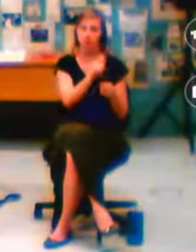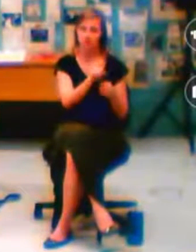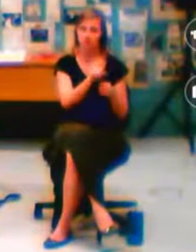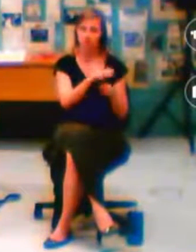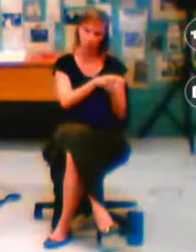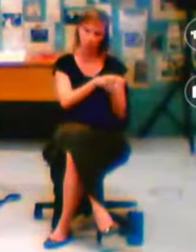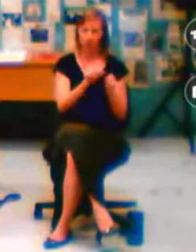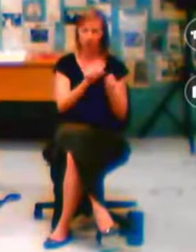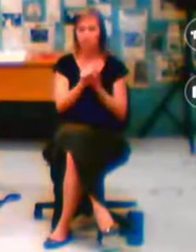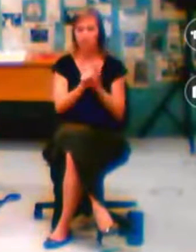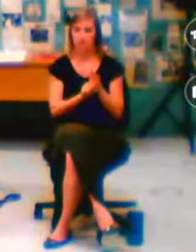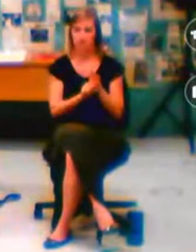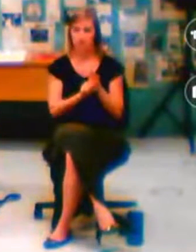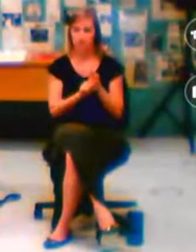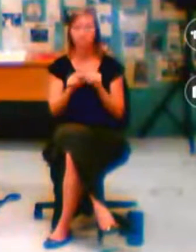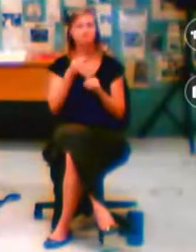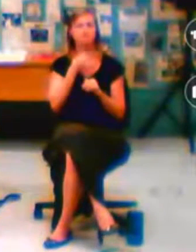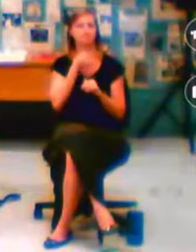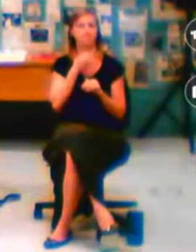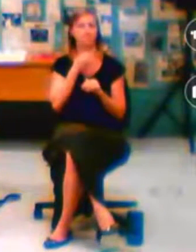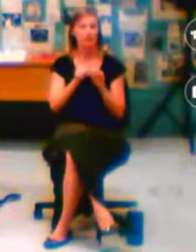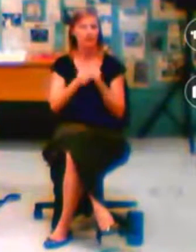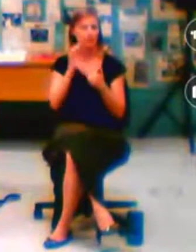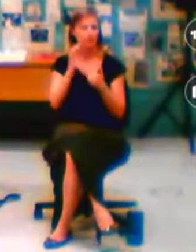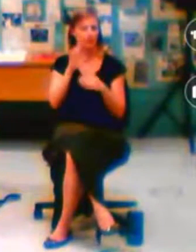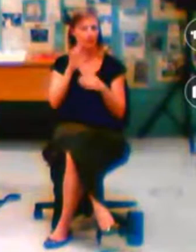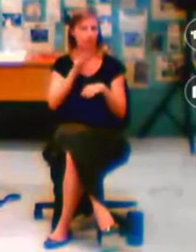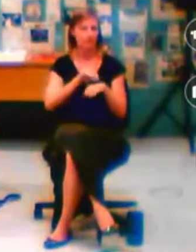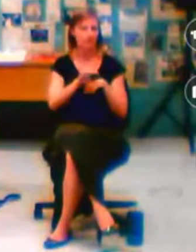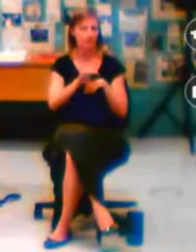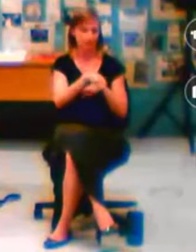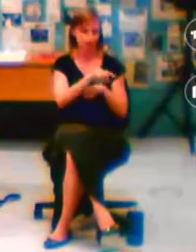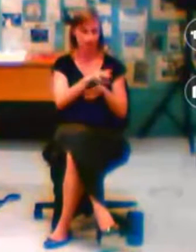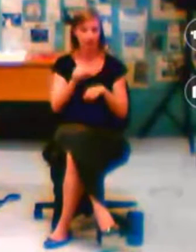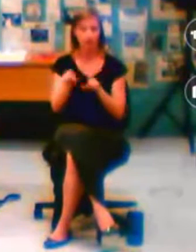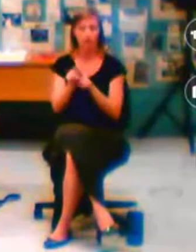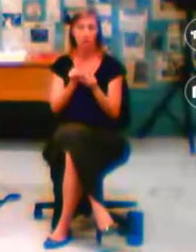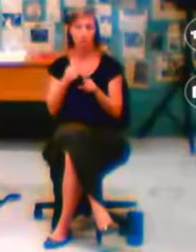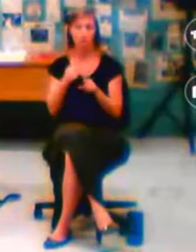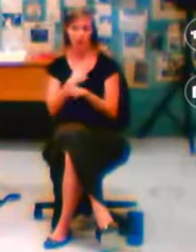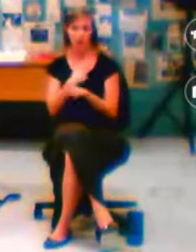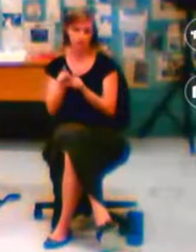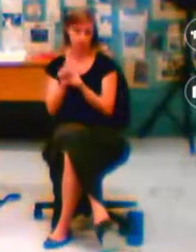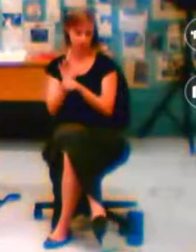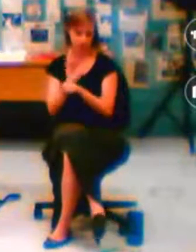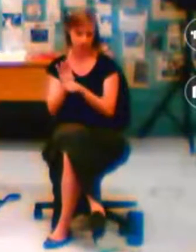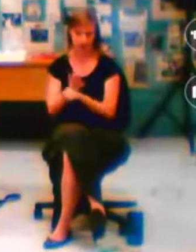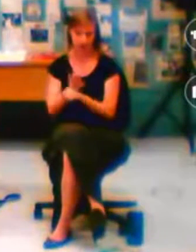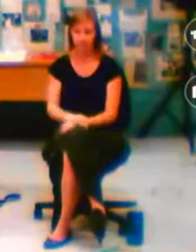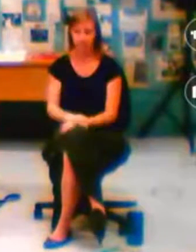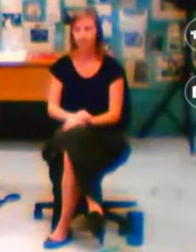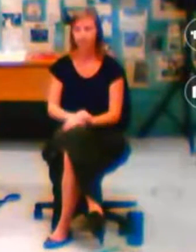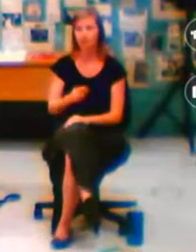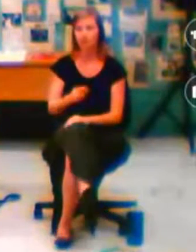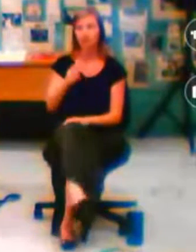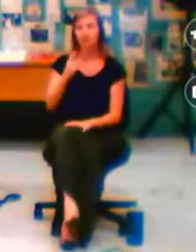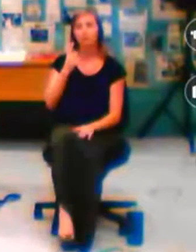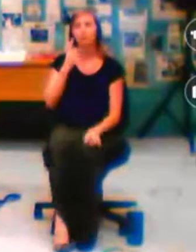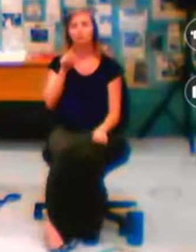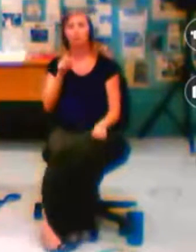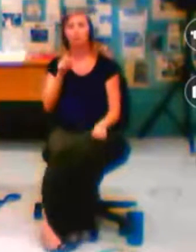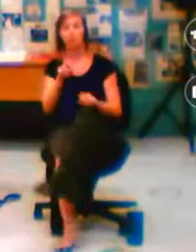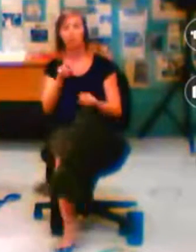employees that, based on an IRS ruling, are exempt from income taxes, both state